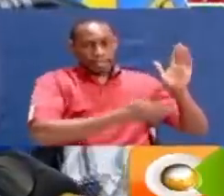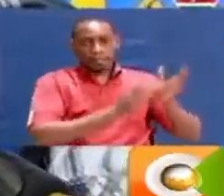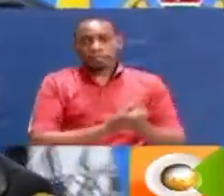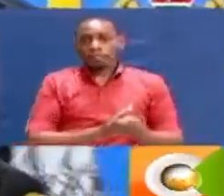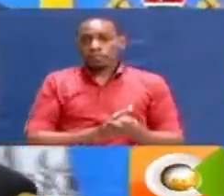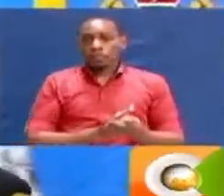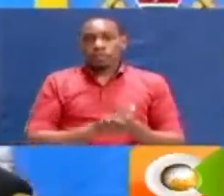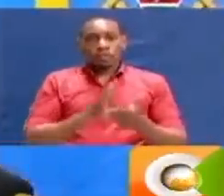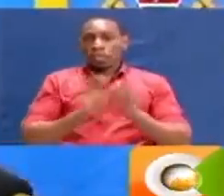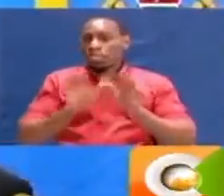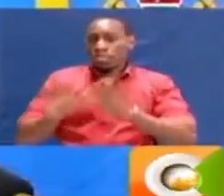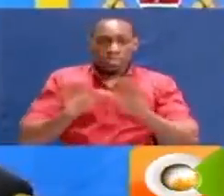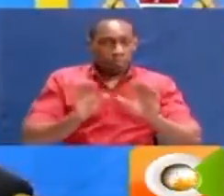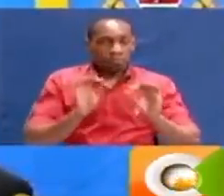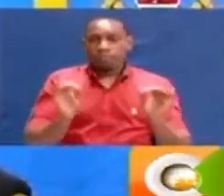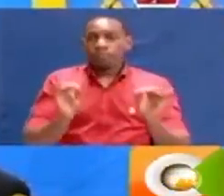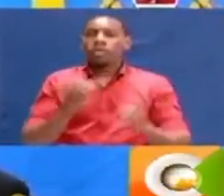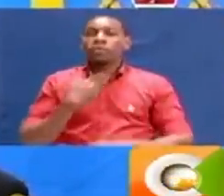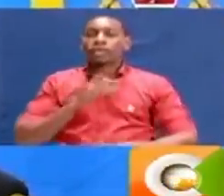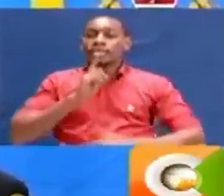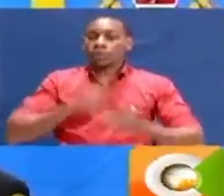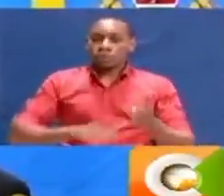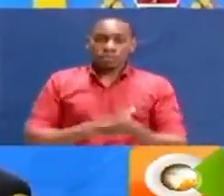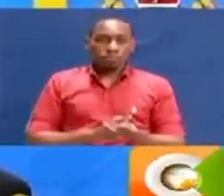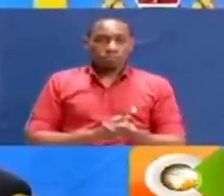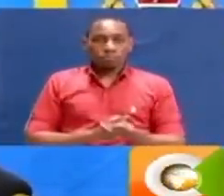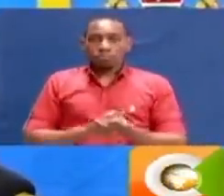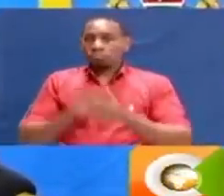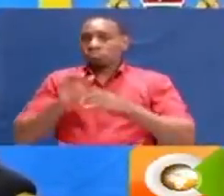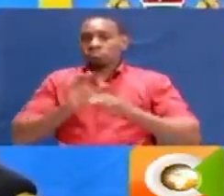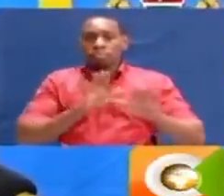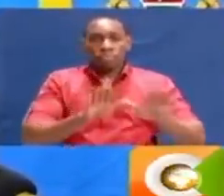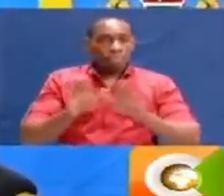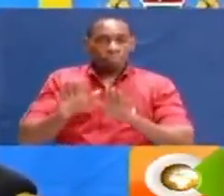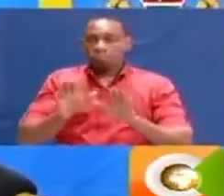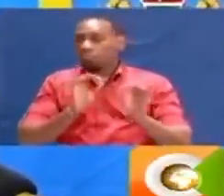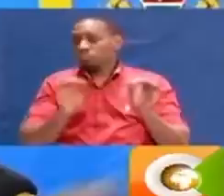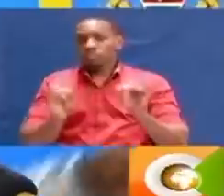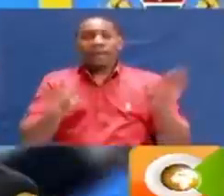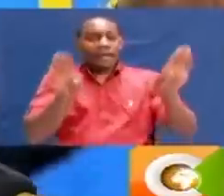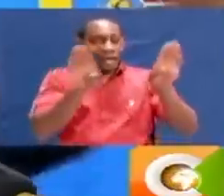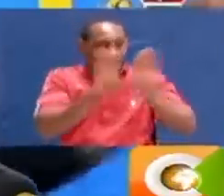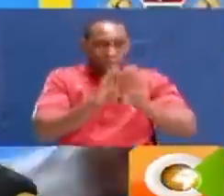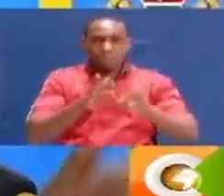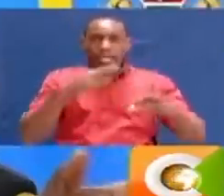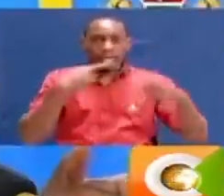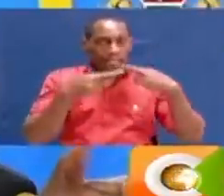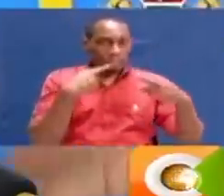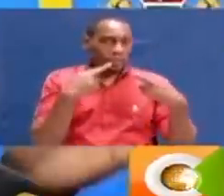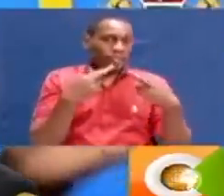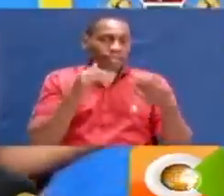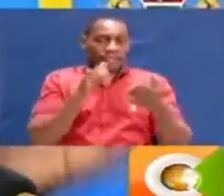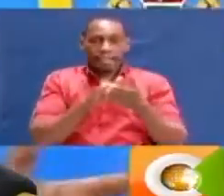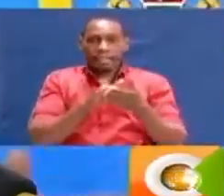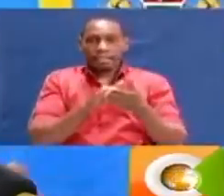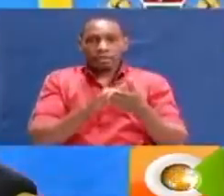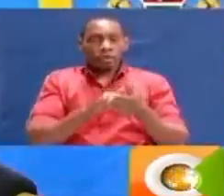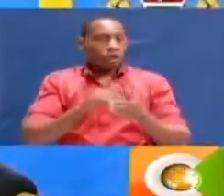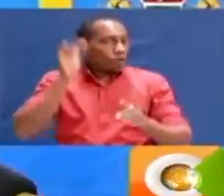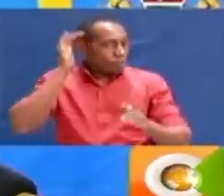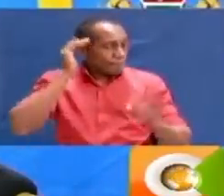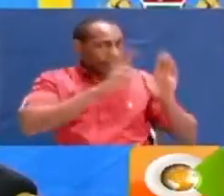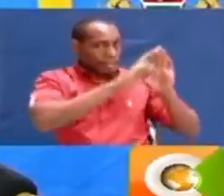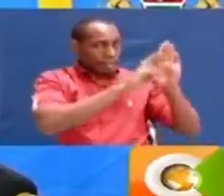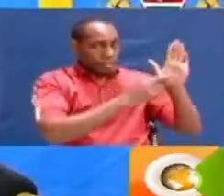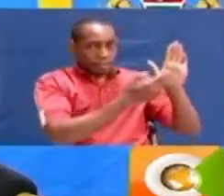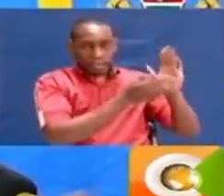will not hesitate. Let me just say this: we will not hesitate to close the restaurants that are not observing what